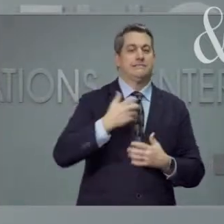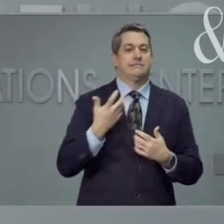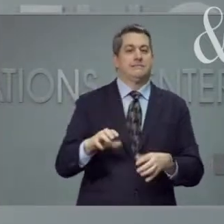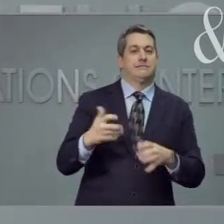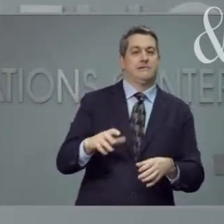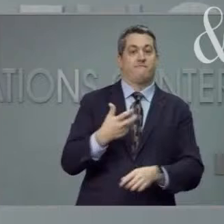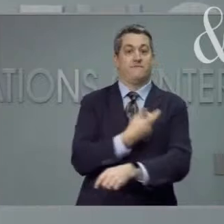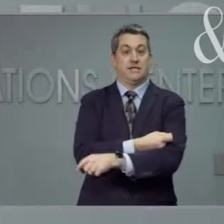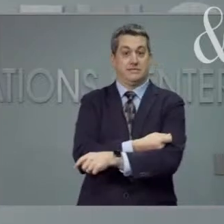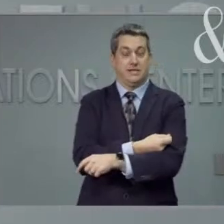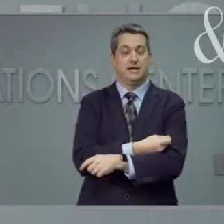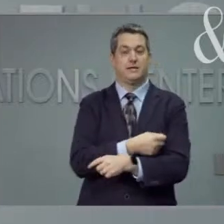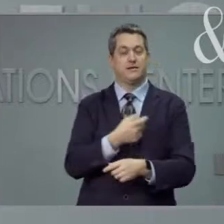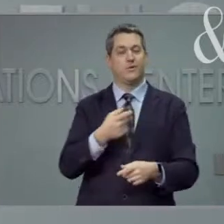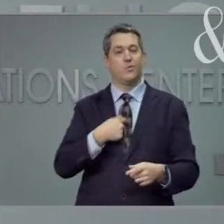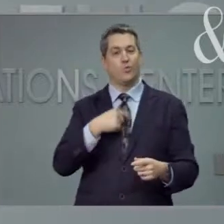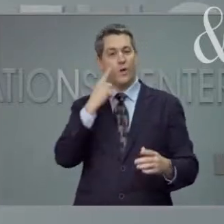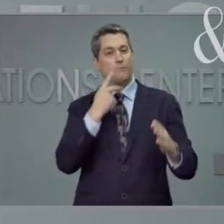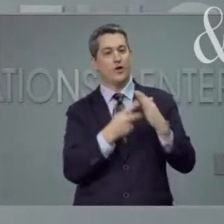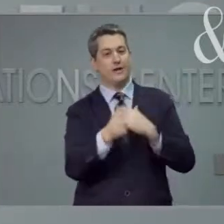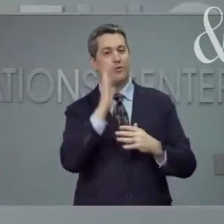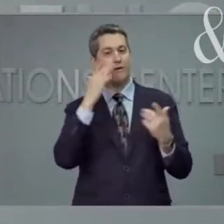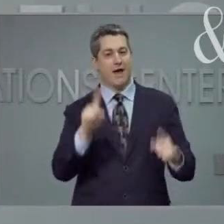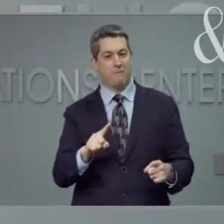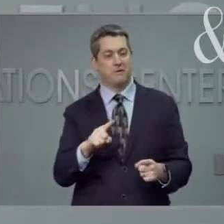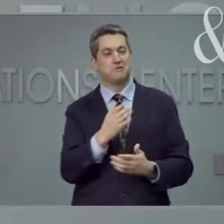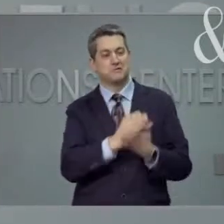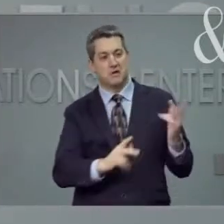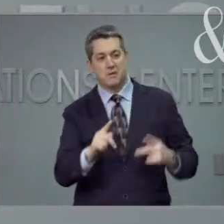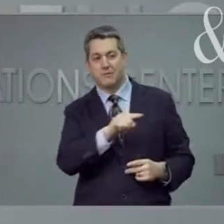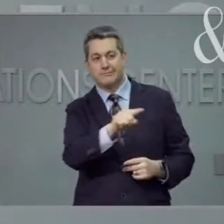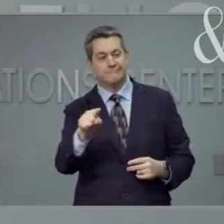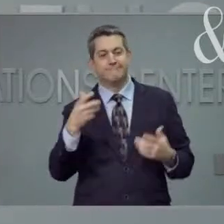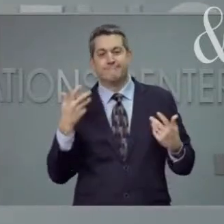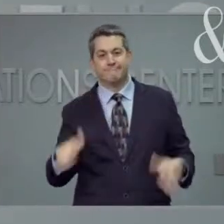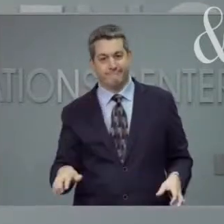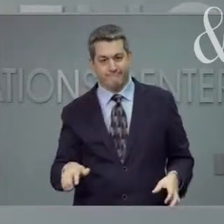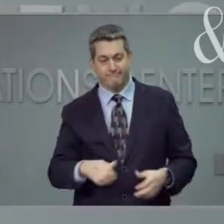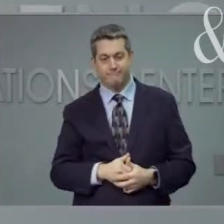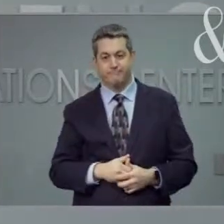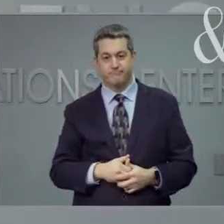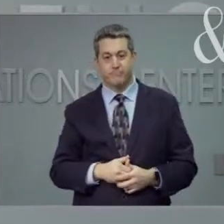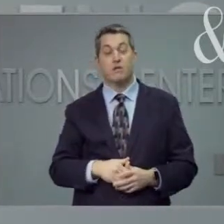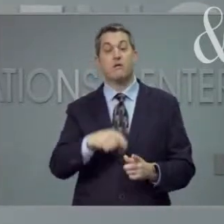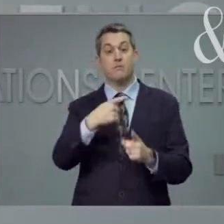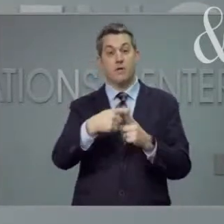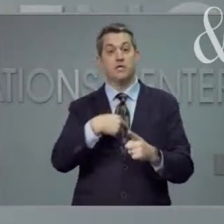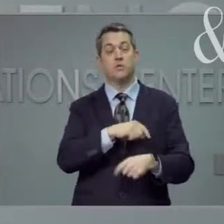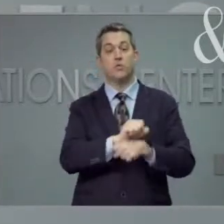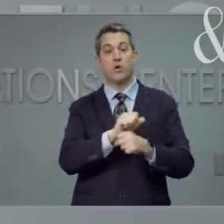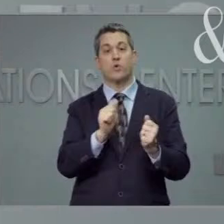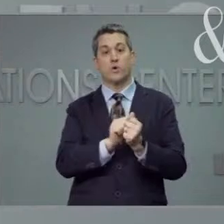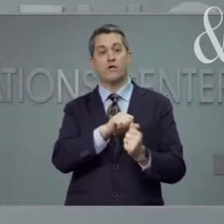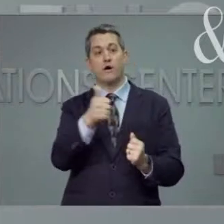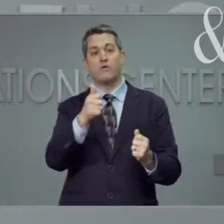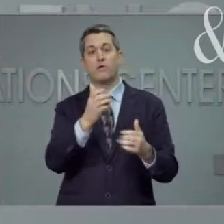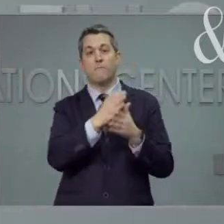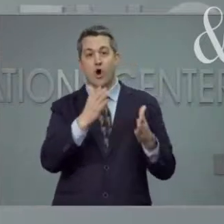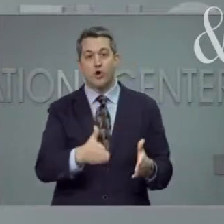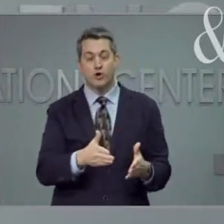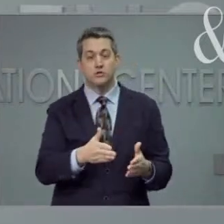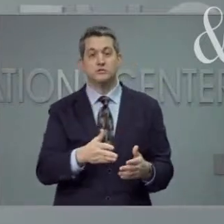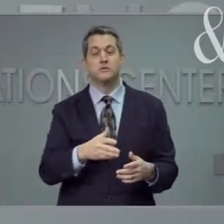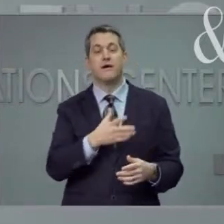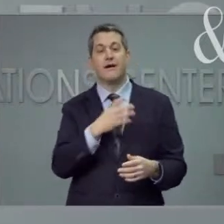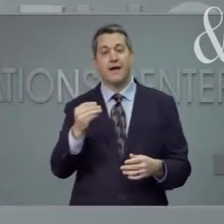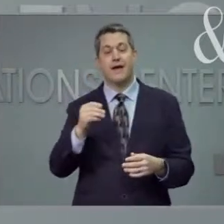been thinking about for a very long time, particularly working with our advocacy partners and our historically